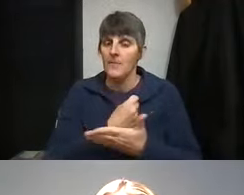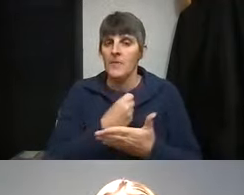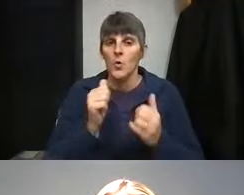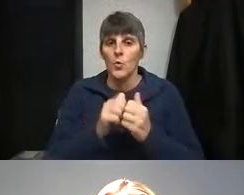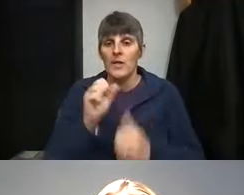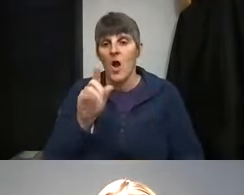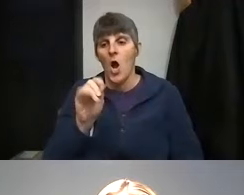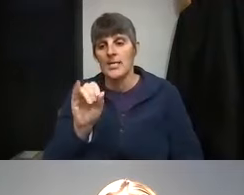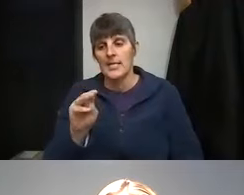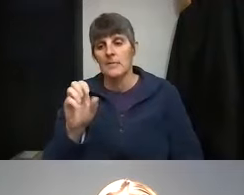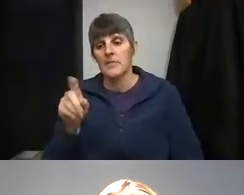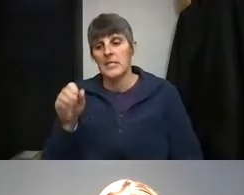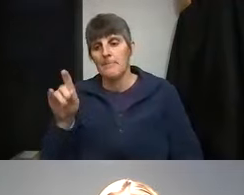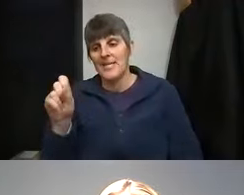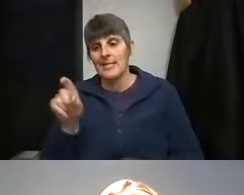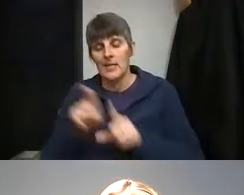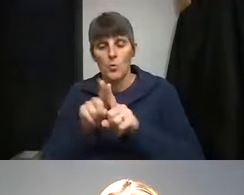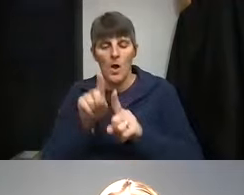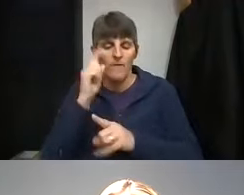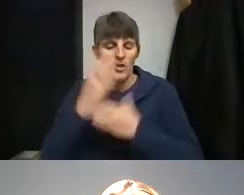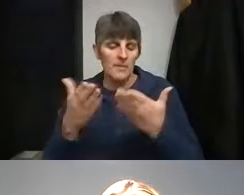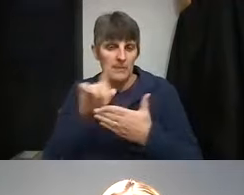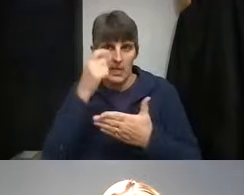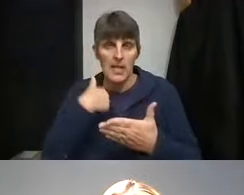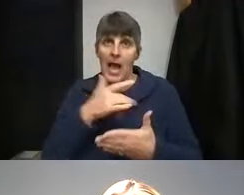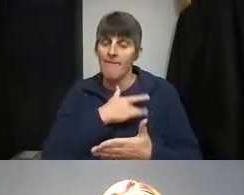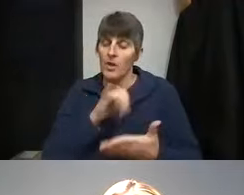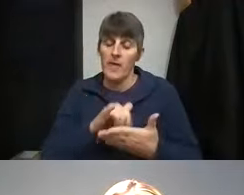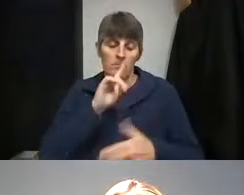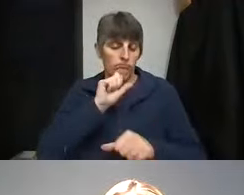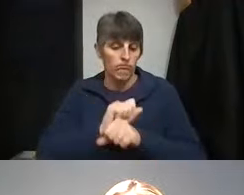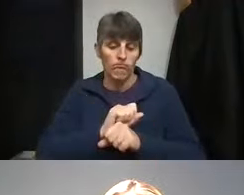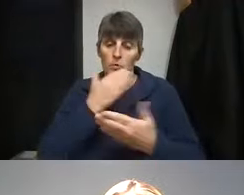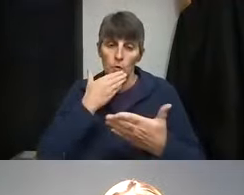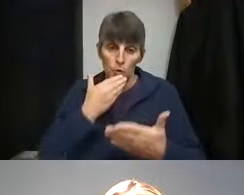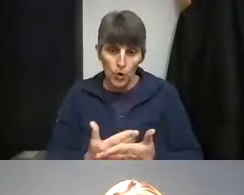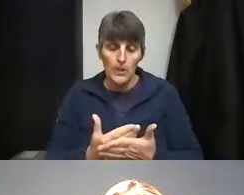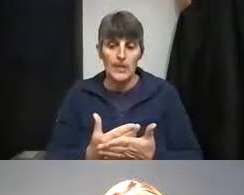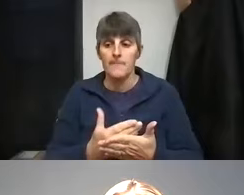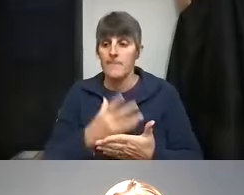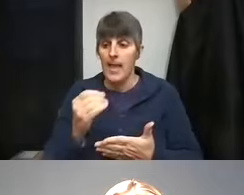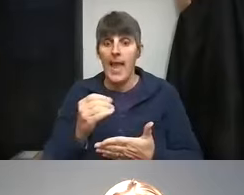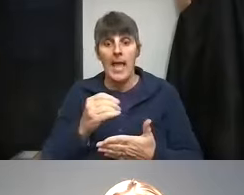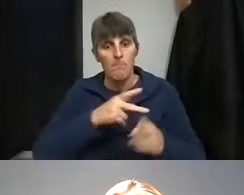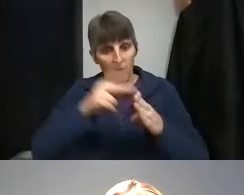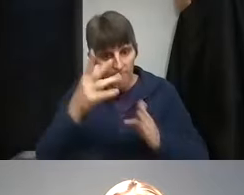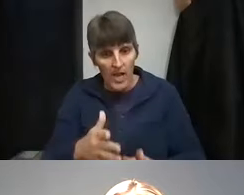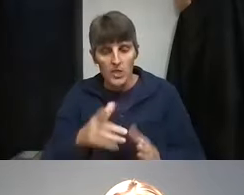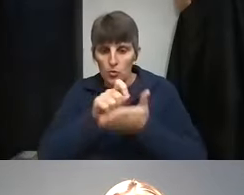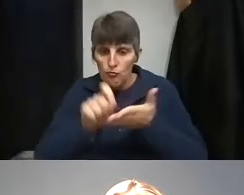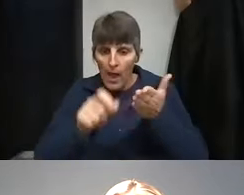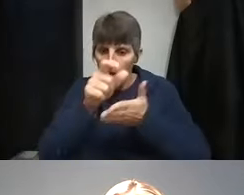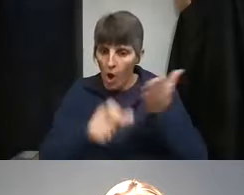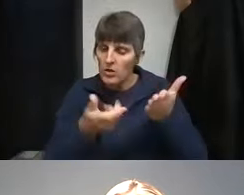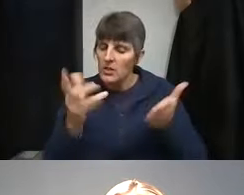Speaks as well for certain things, because I feel that it's legit and it's actual professionals writing articles and